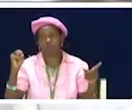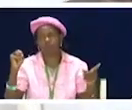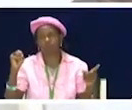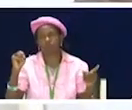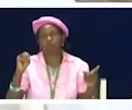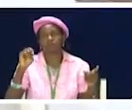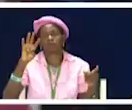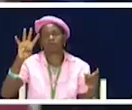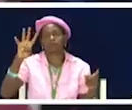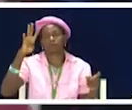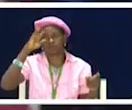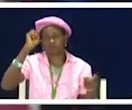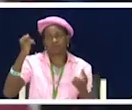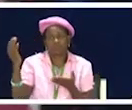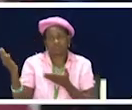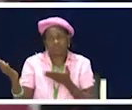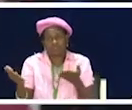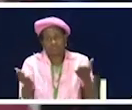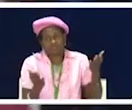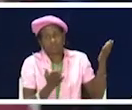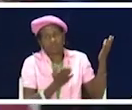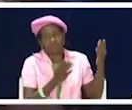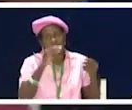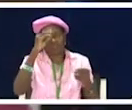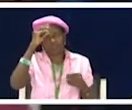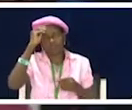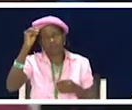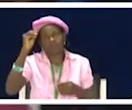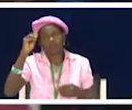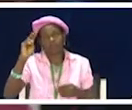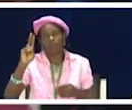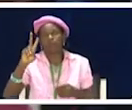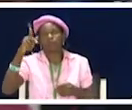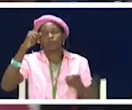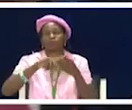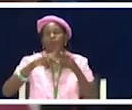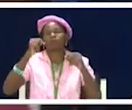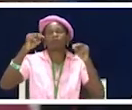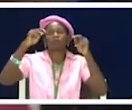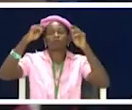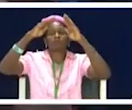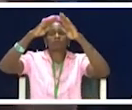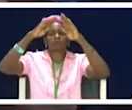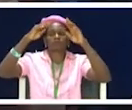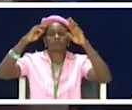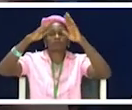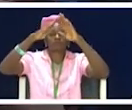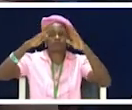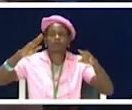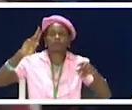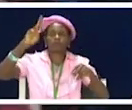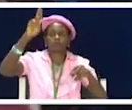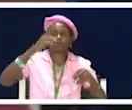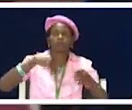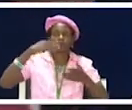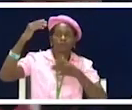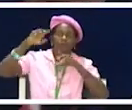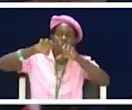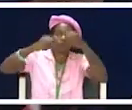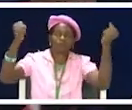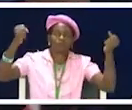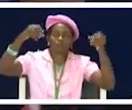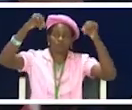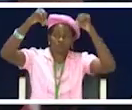Four boys carried a man up to the rooftop, broke the roof, and brought him down because he